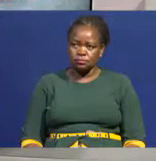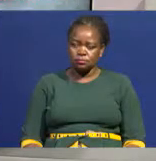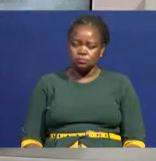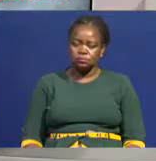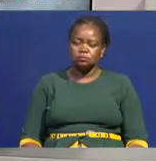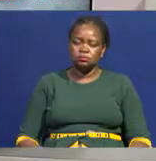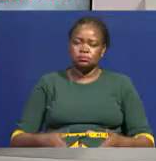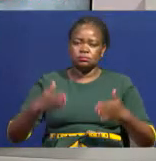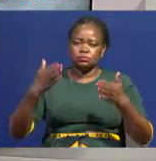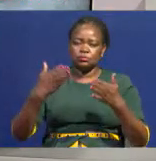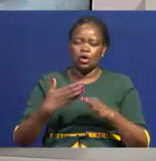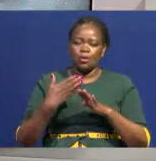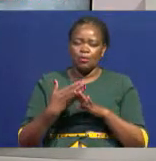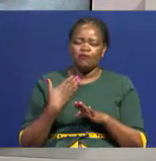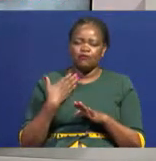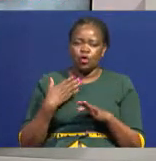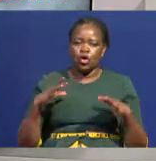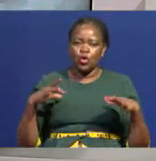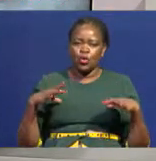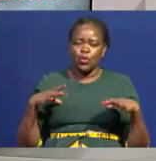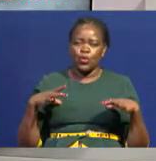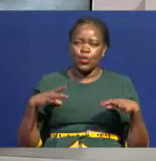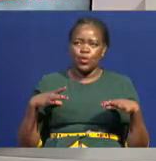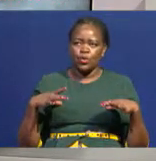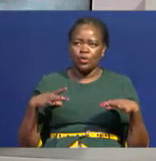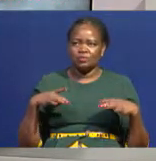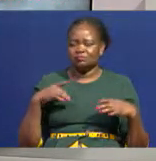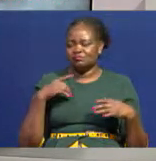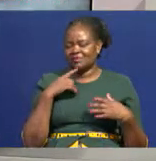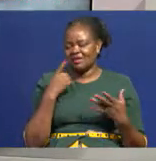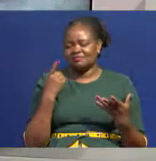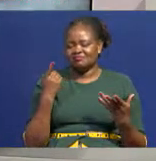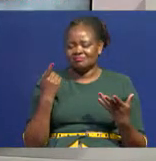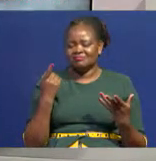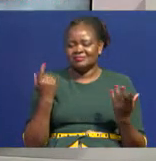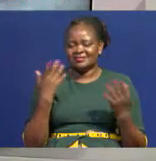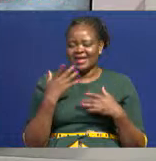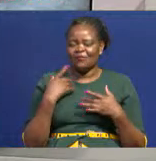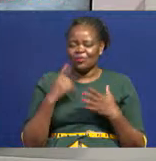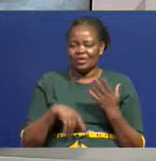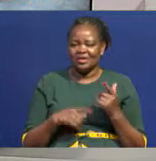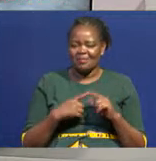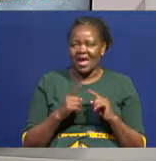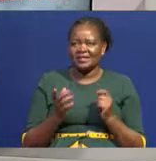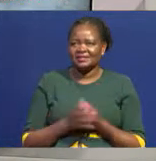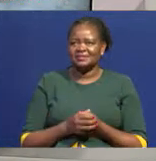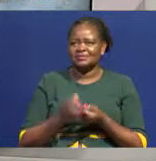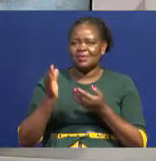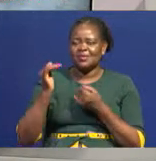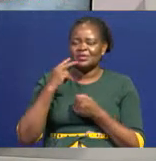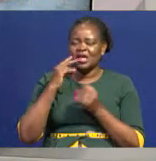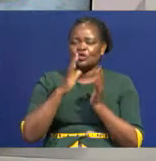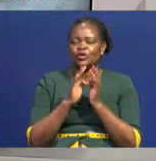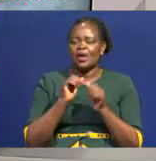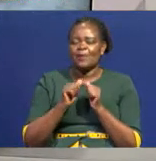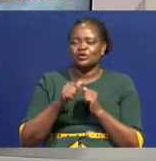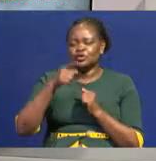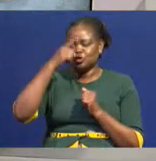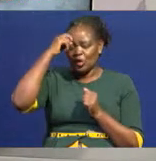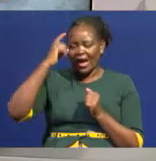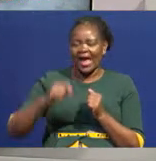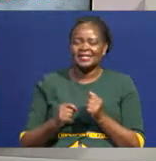Welcome back. Well, before the break, I was saying coming up, and the video did not play, but of course ahead we're expecting to see a story on the Jua